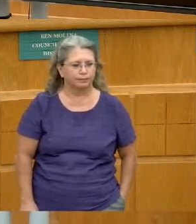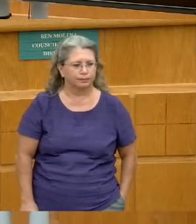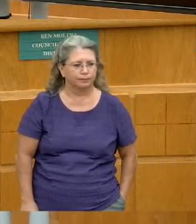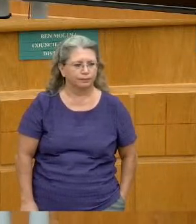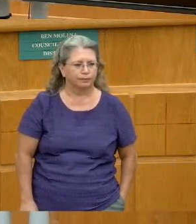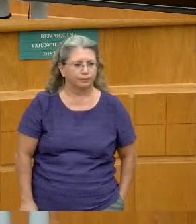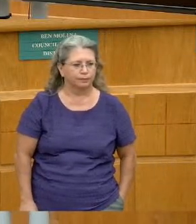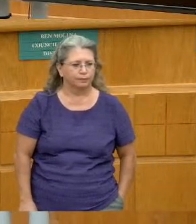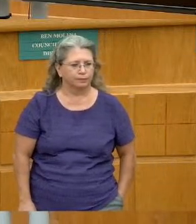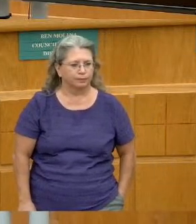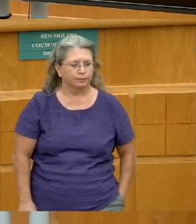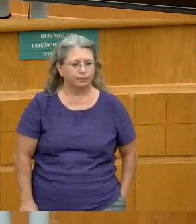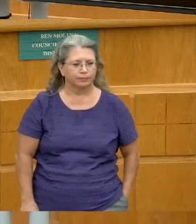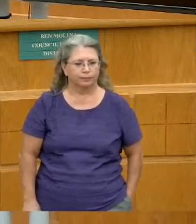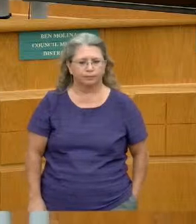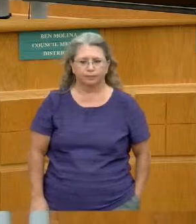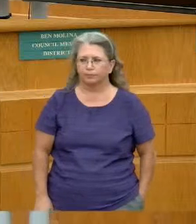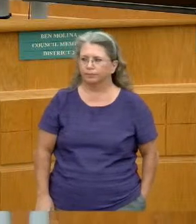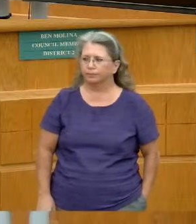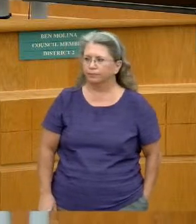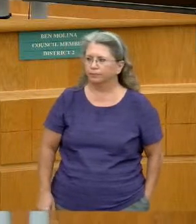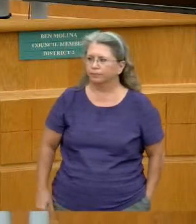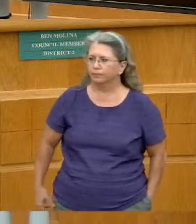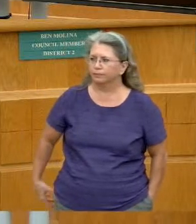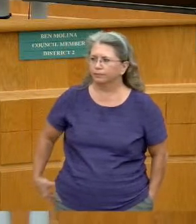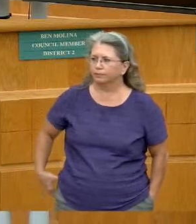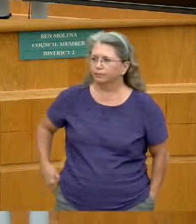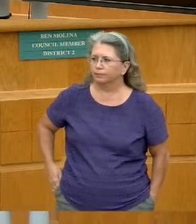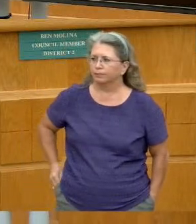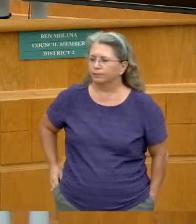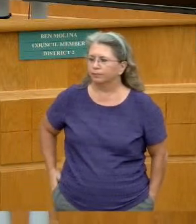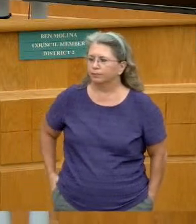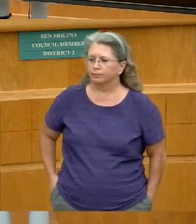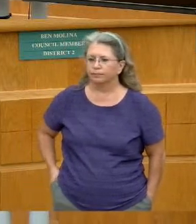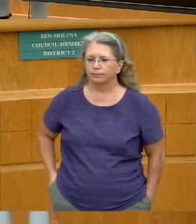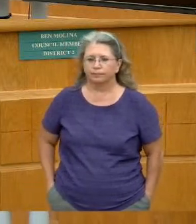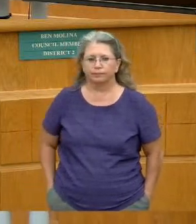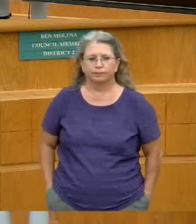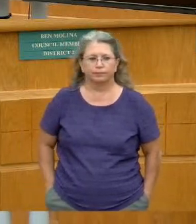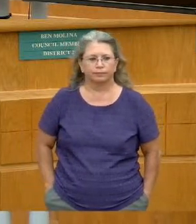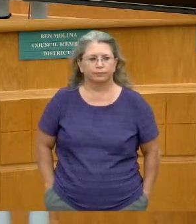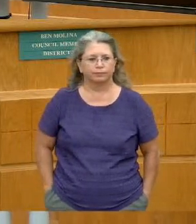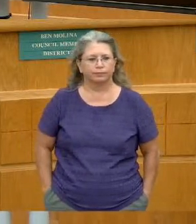distanciamiento social. Más información la va a poder encontrar en los portales de gobierno. La dirección es